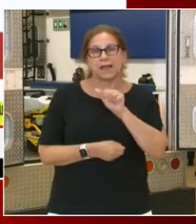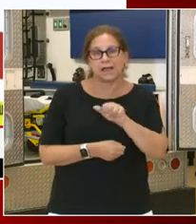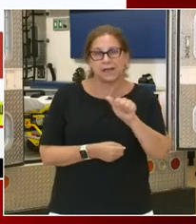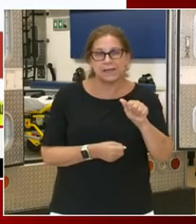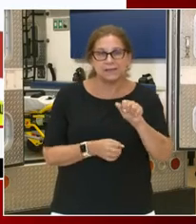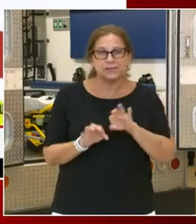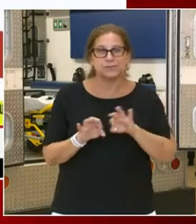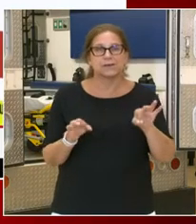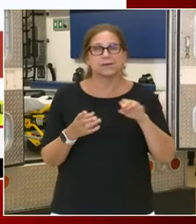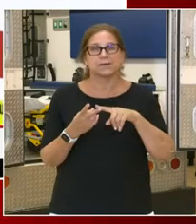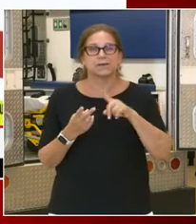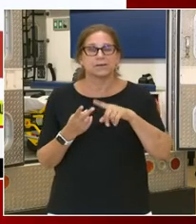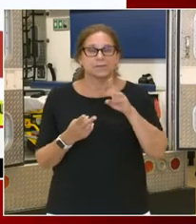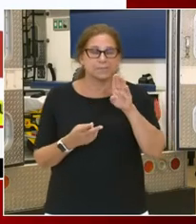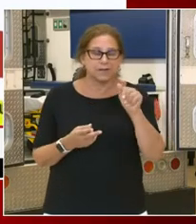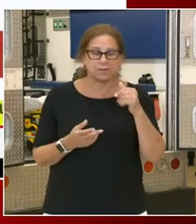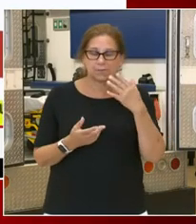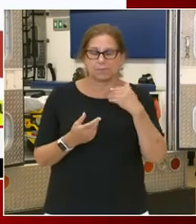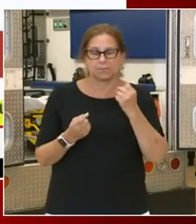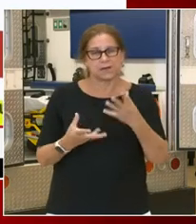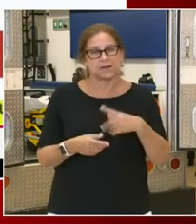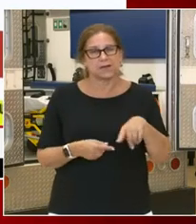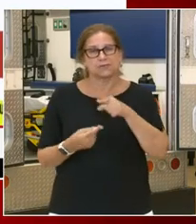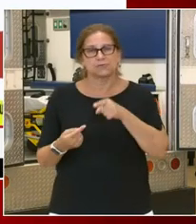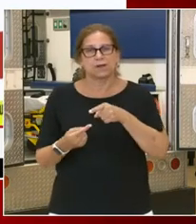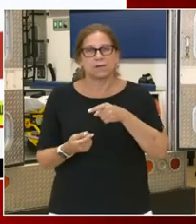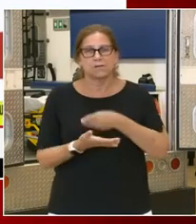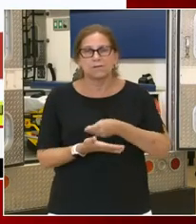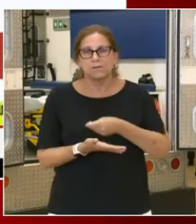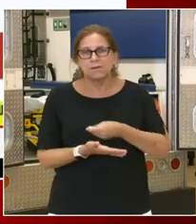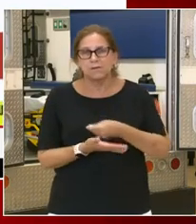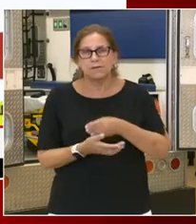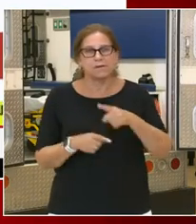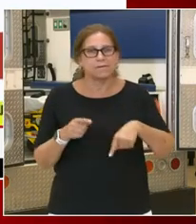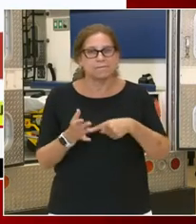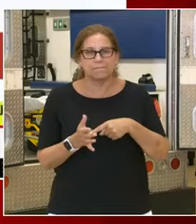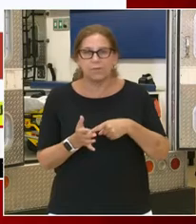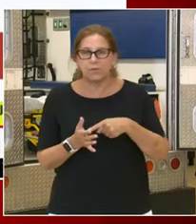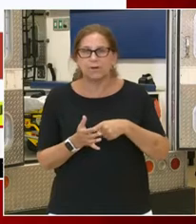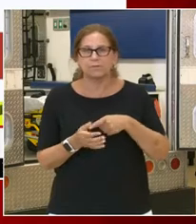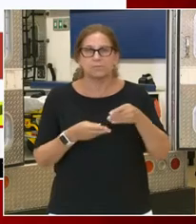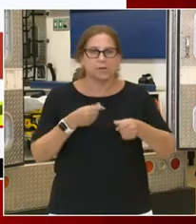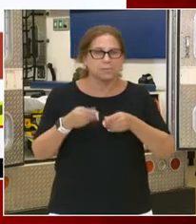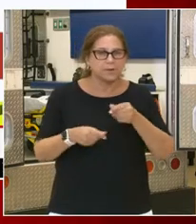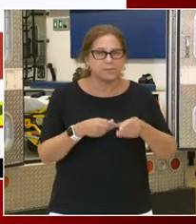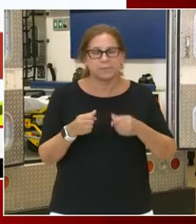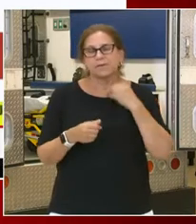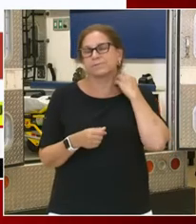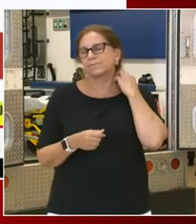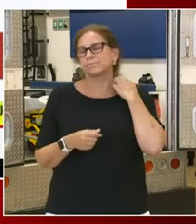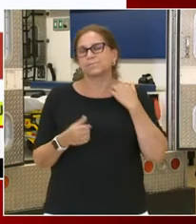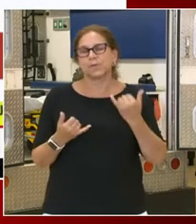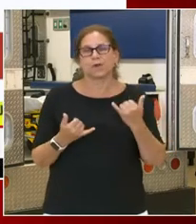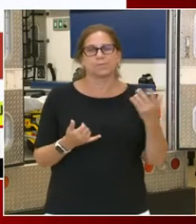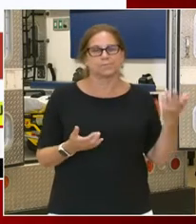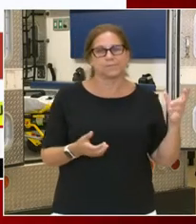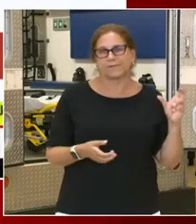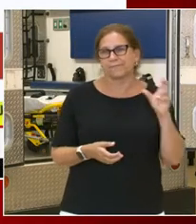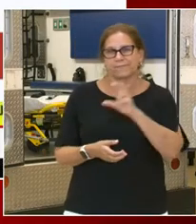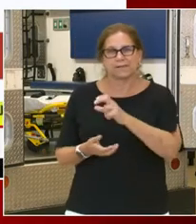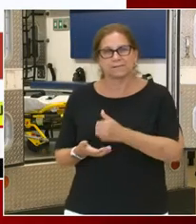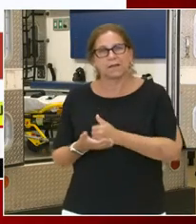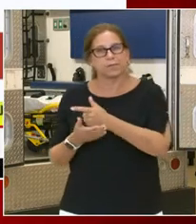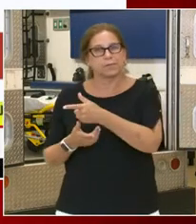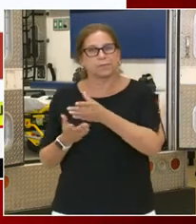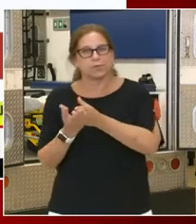with childcare, struggle with transportation, struggle with other things that help make it very difficult for them to persist through college. So